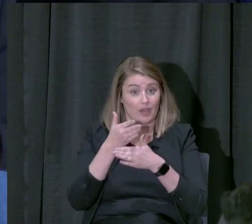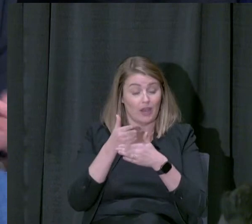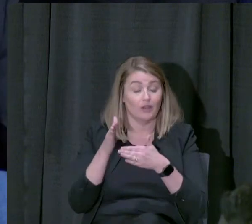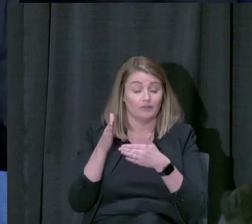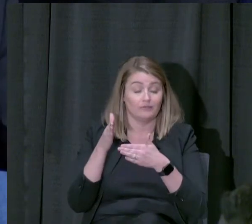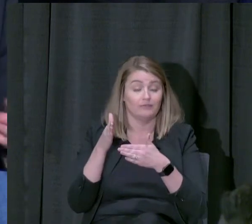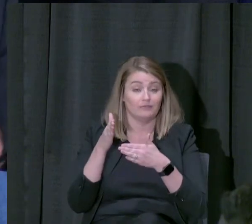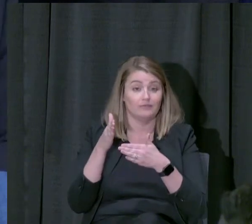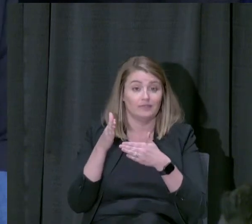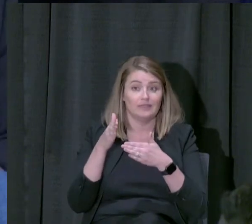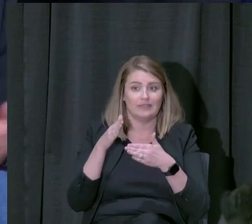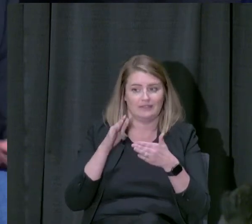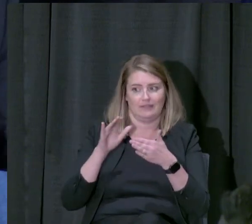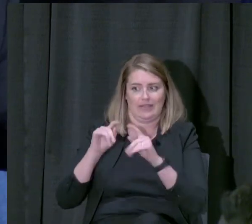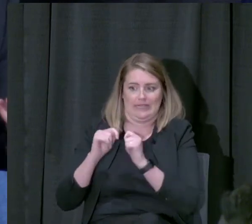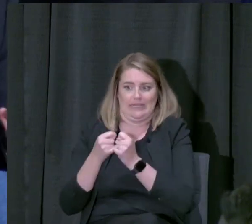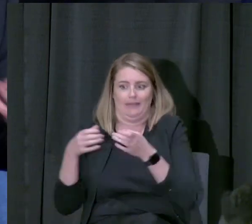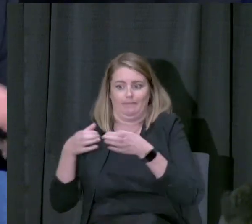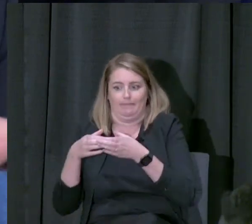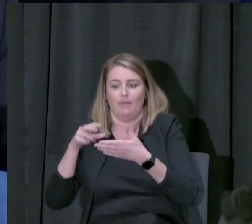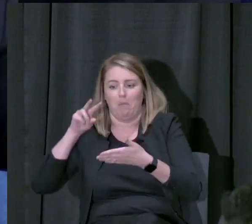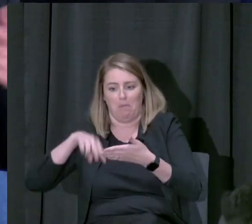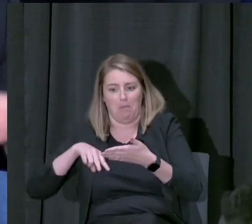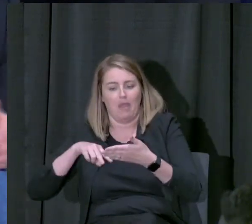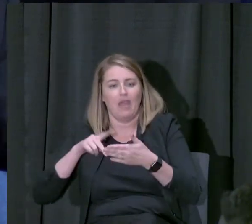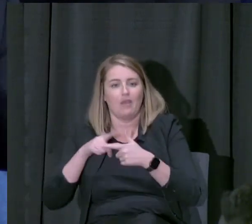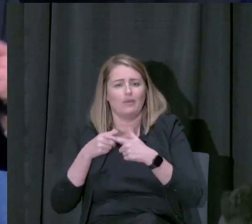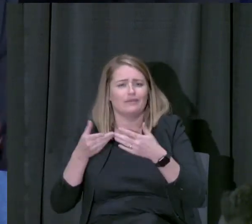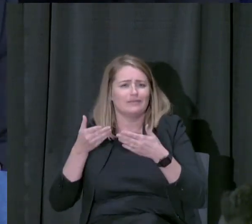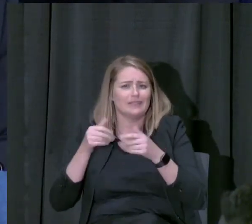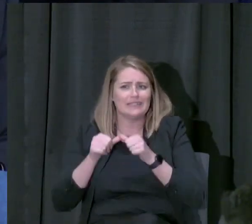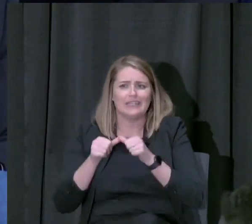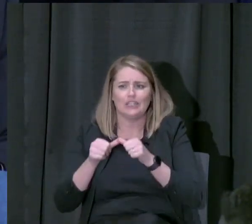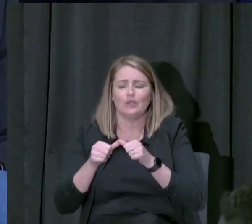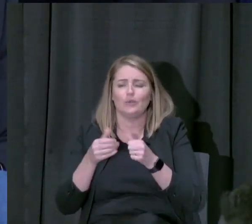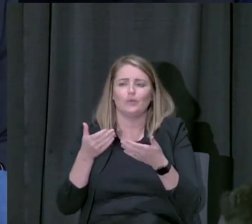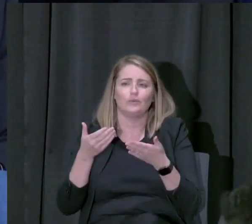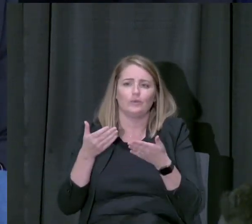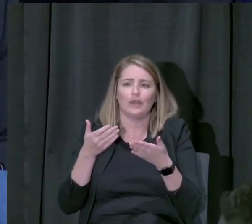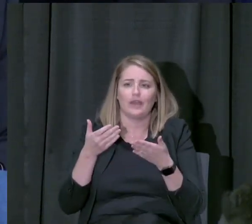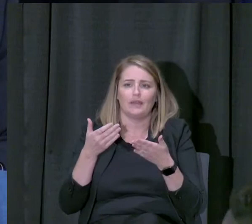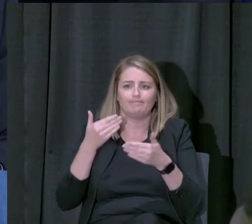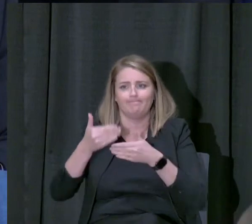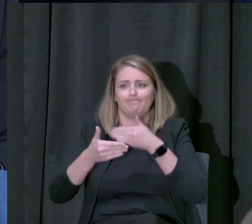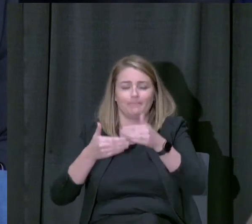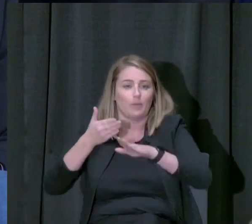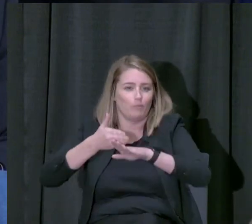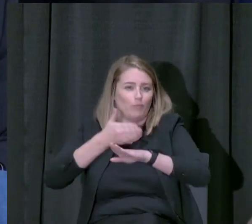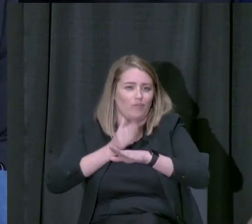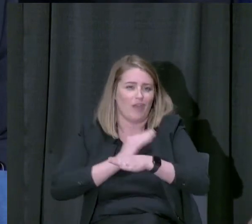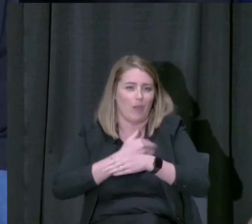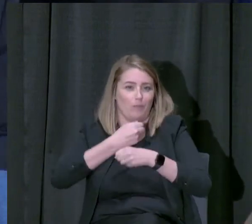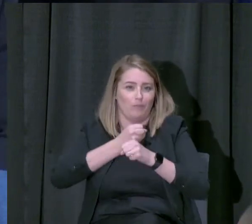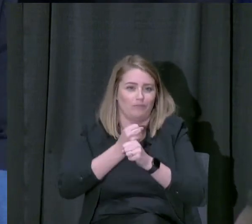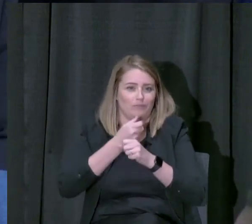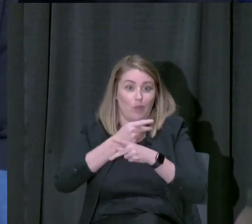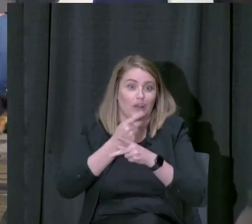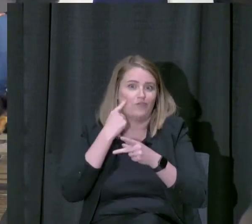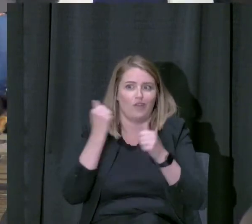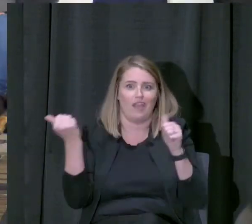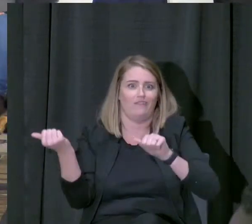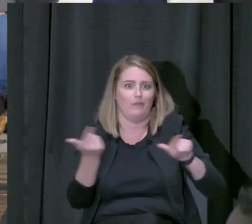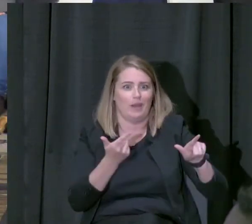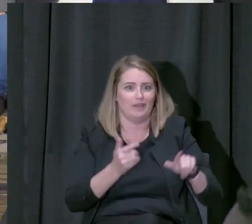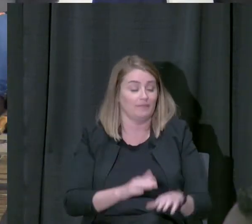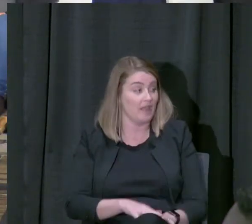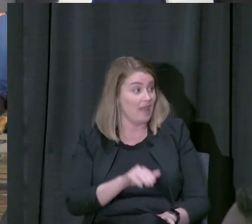within the team, and we'll continue to feed the way we improve our products for everybody. Again,